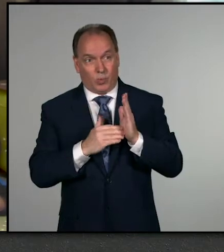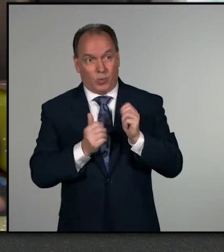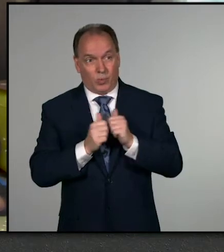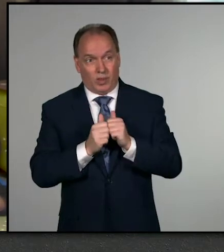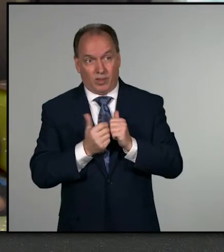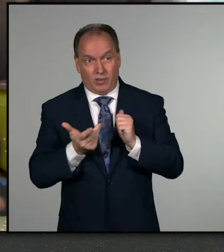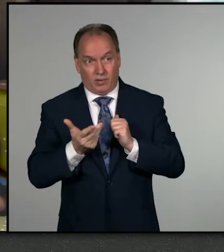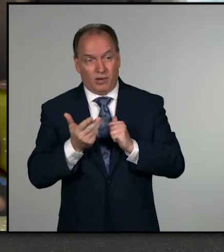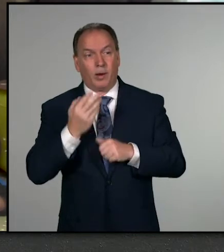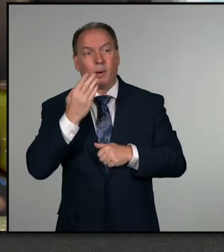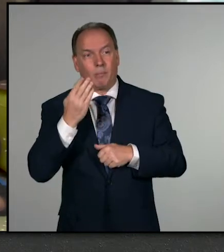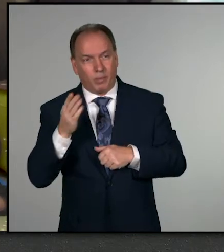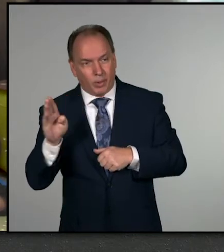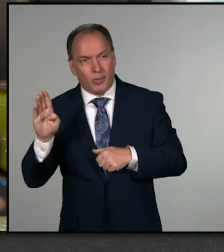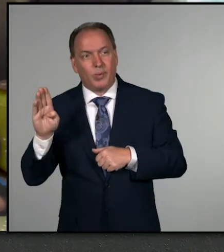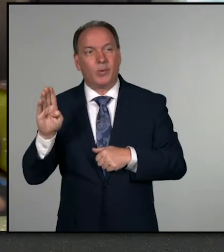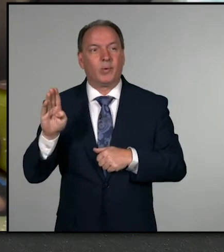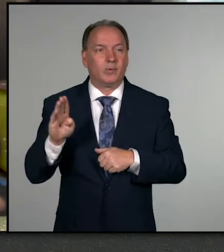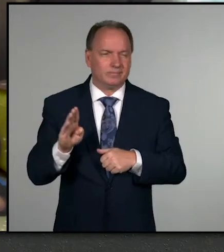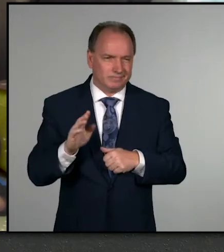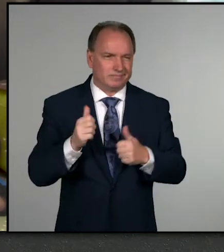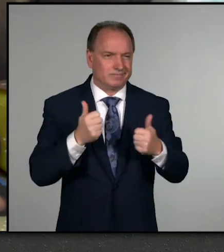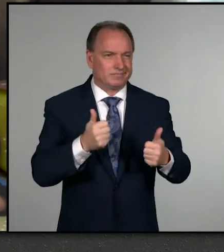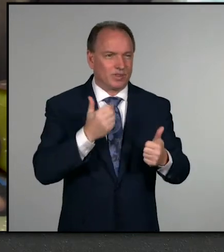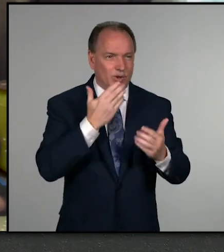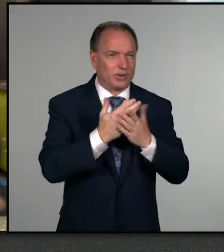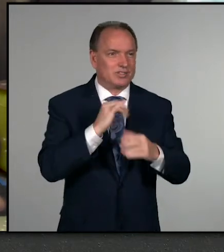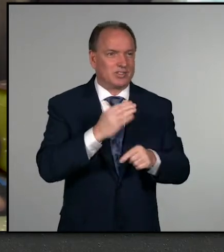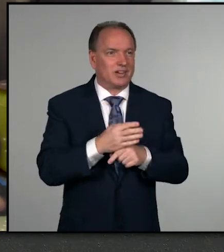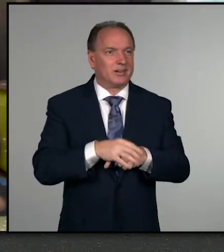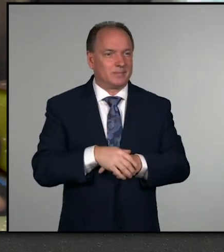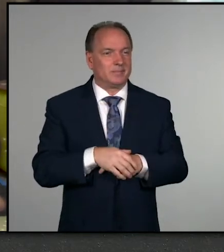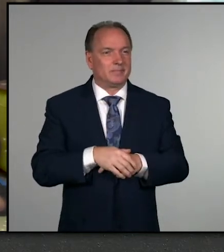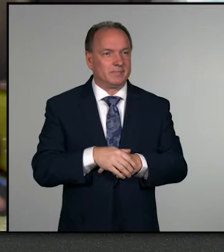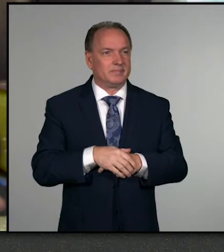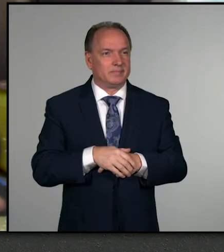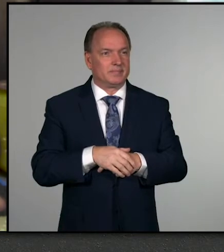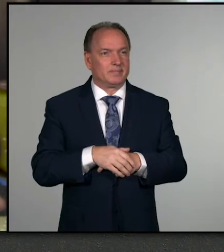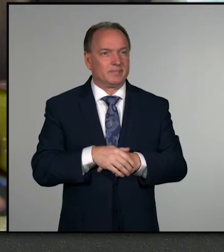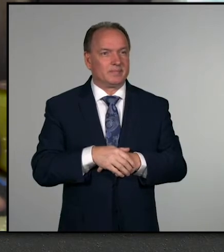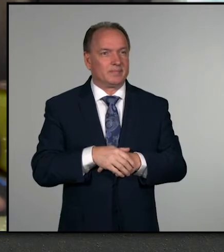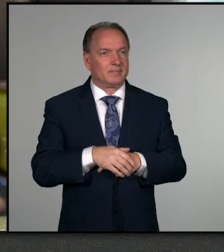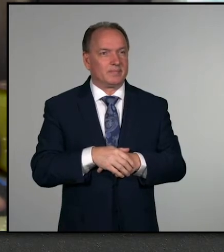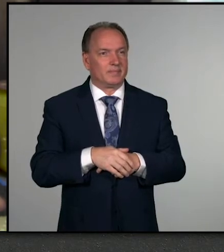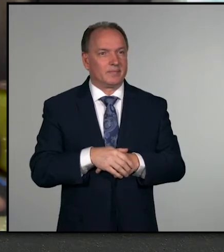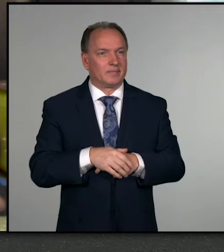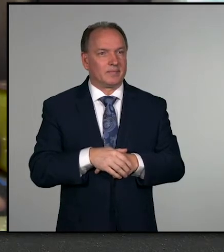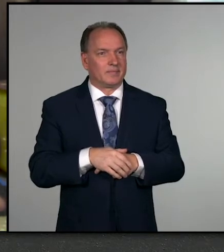color blue. Good job.